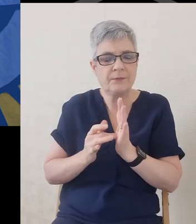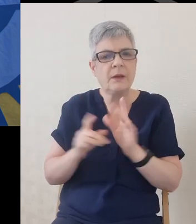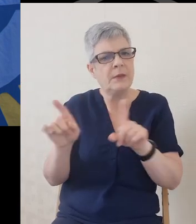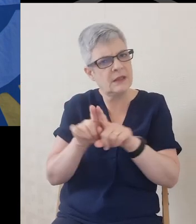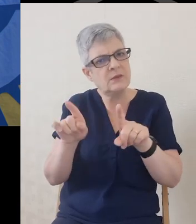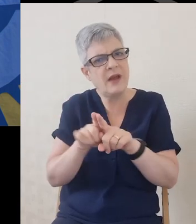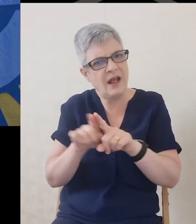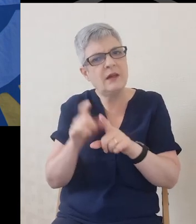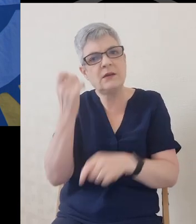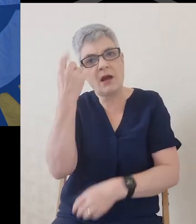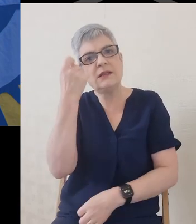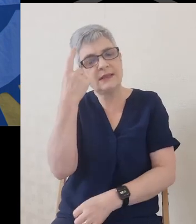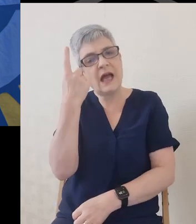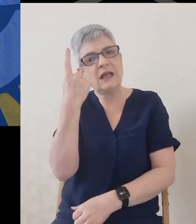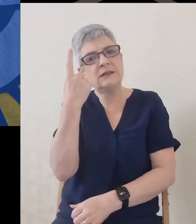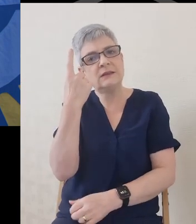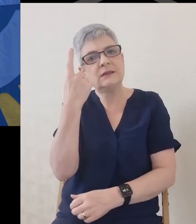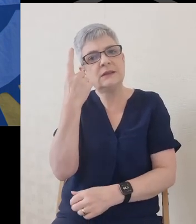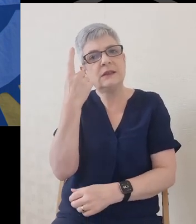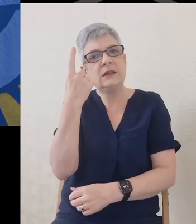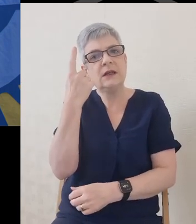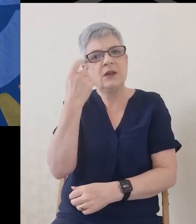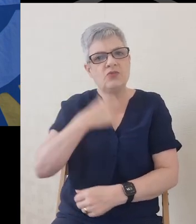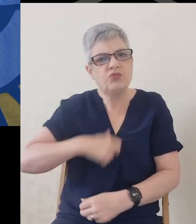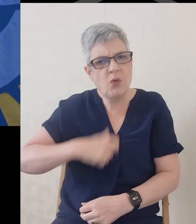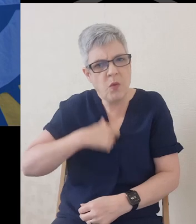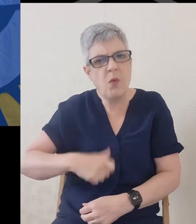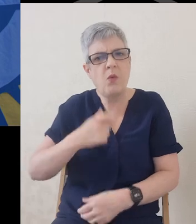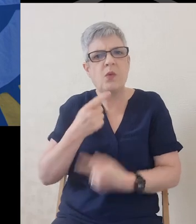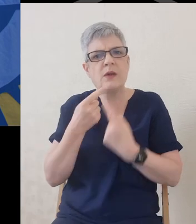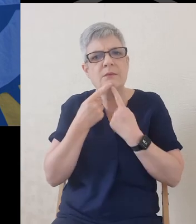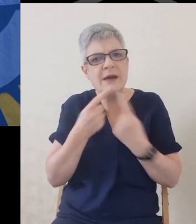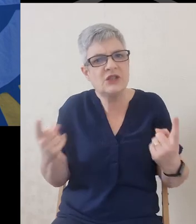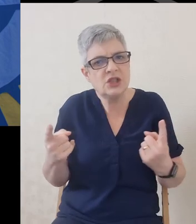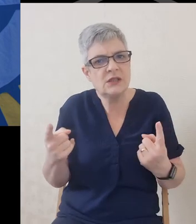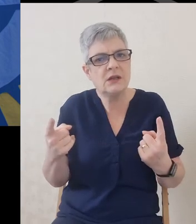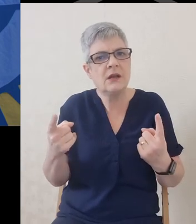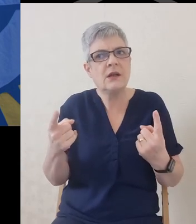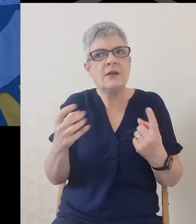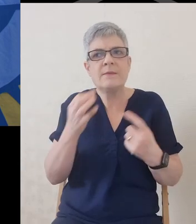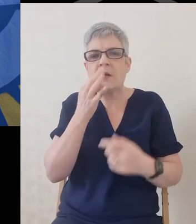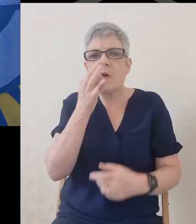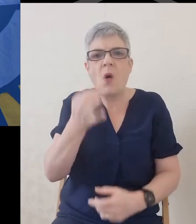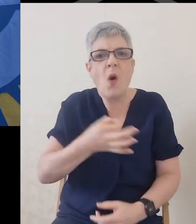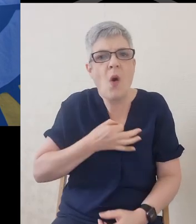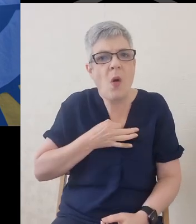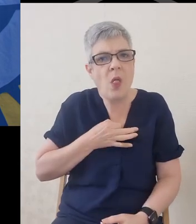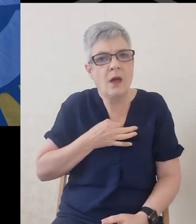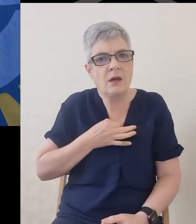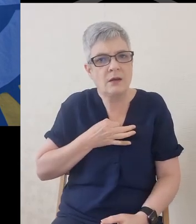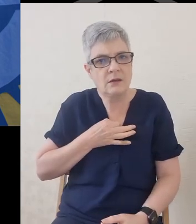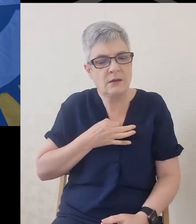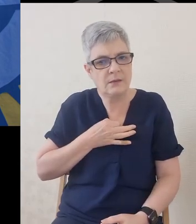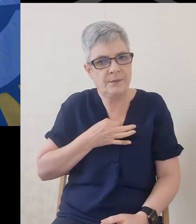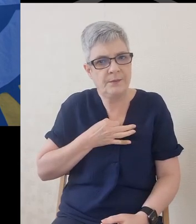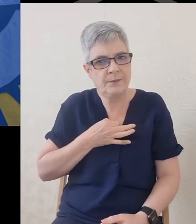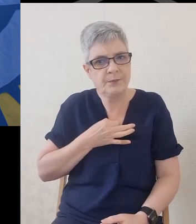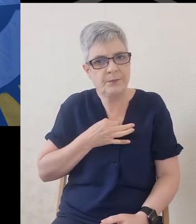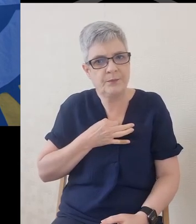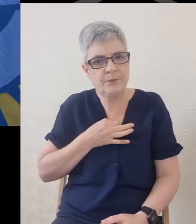but also too understanding the role, the commission, the call that we have been given